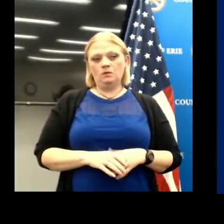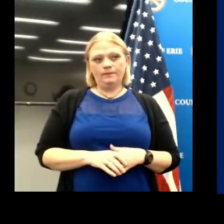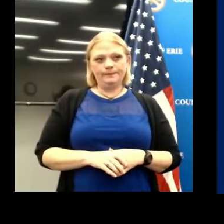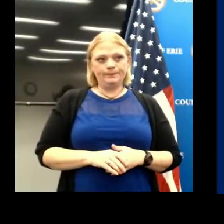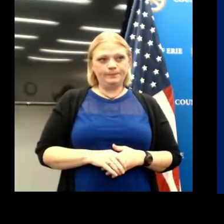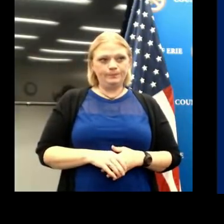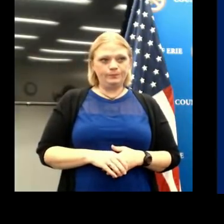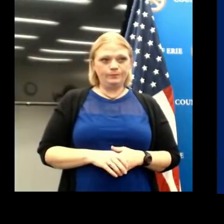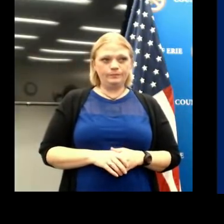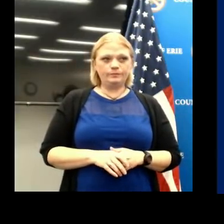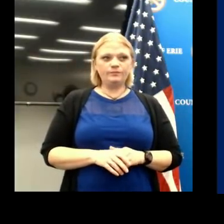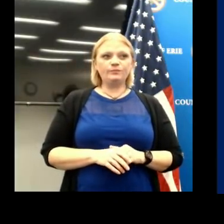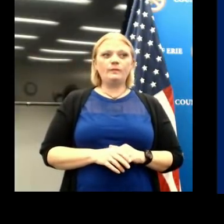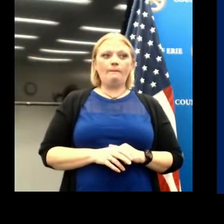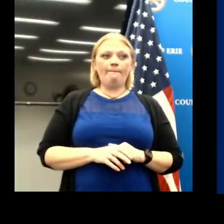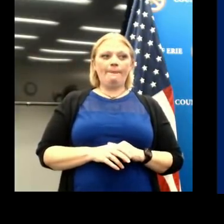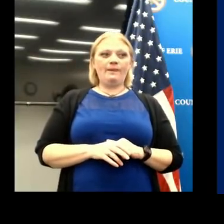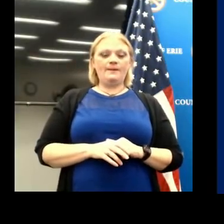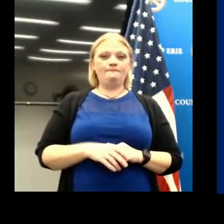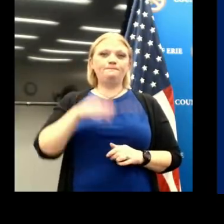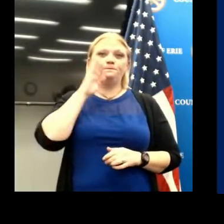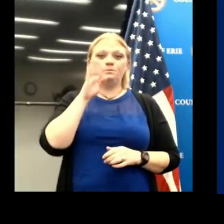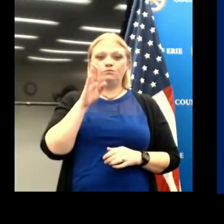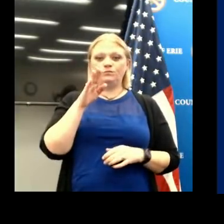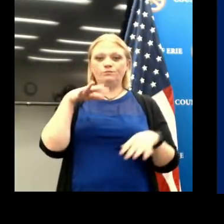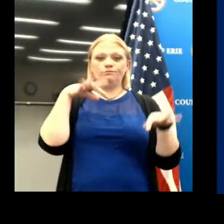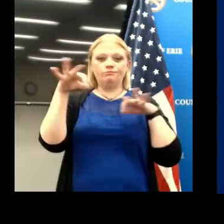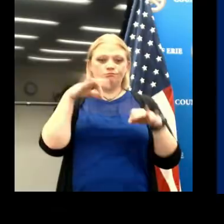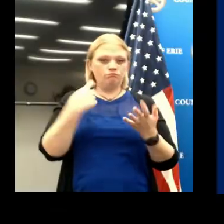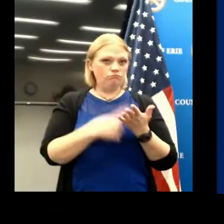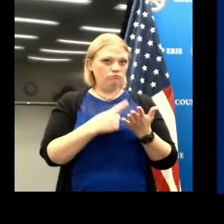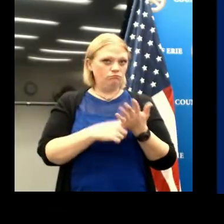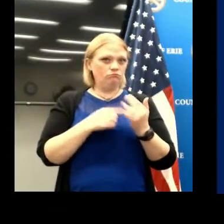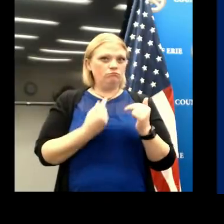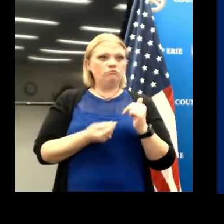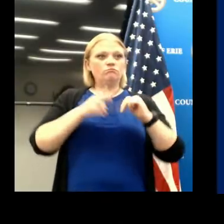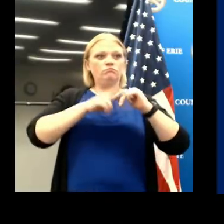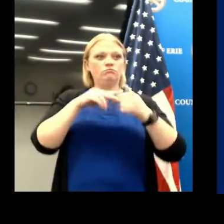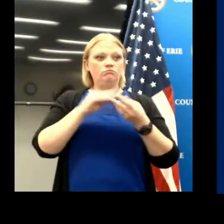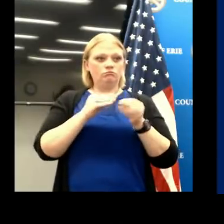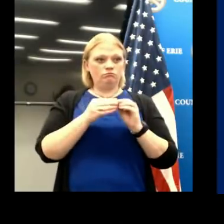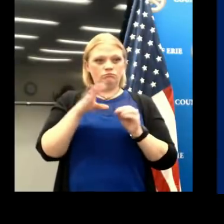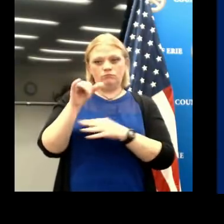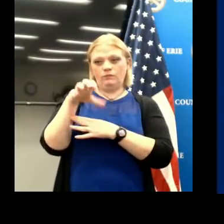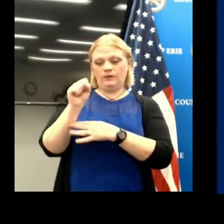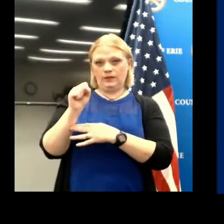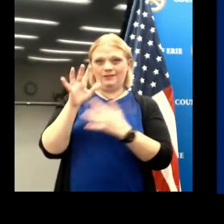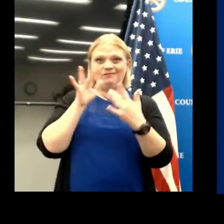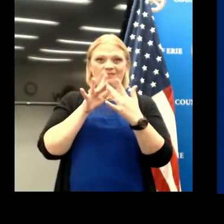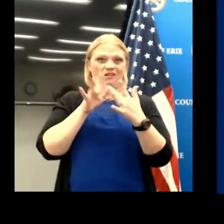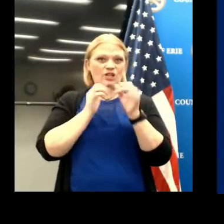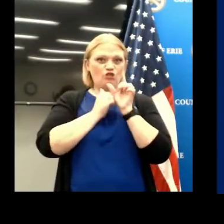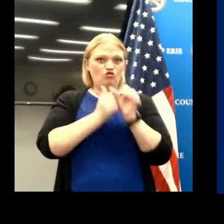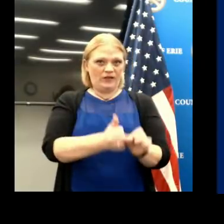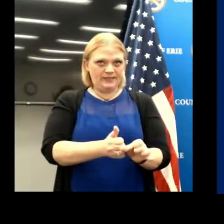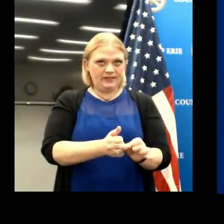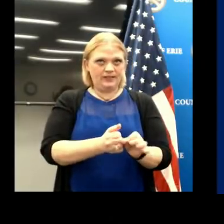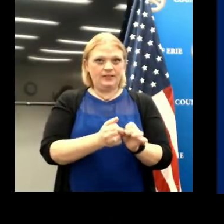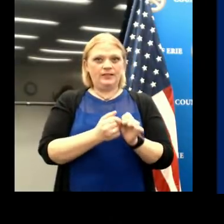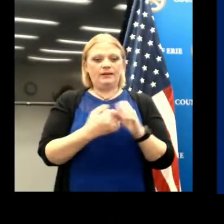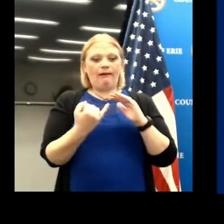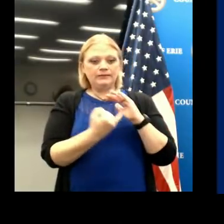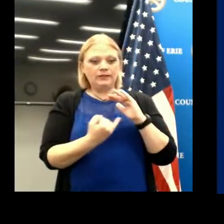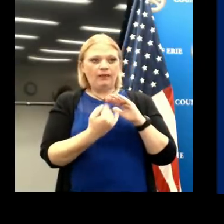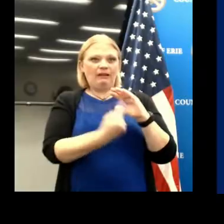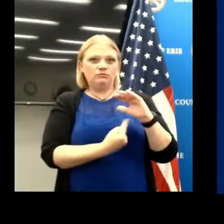So let me talk to you about what is going on with the increased number of cases with contact tracing and isolation